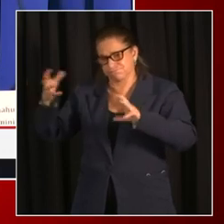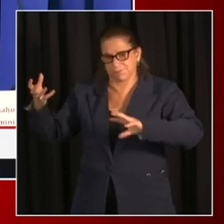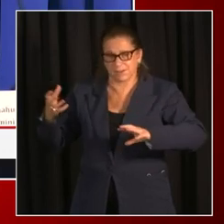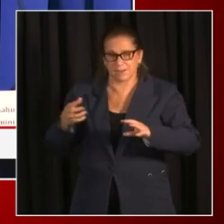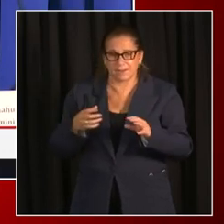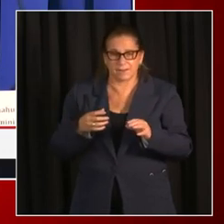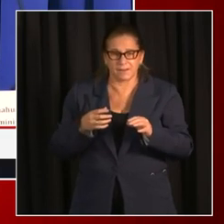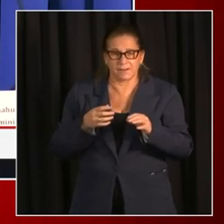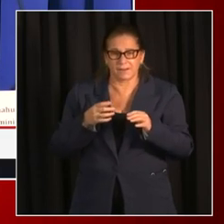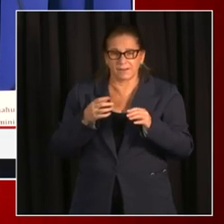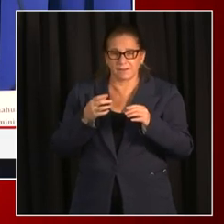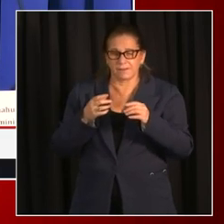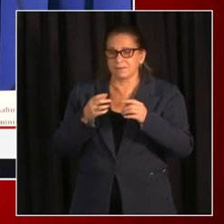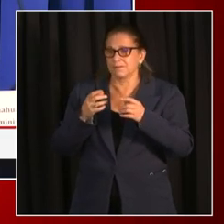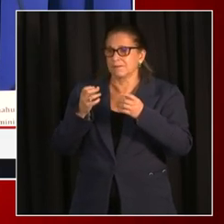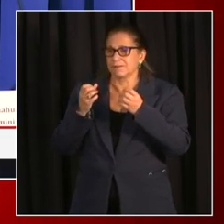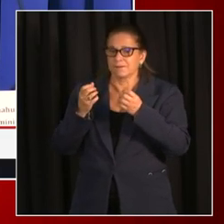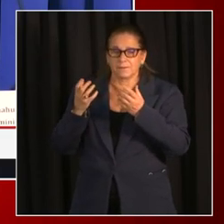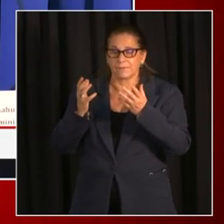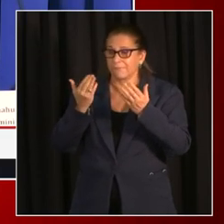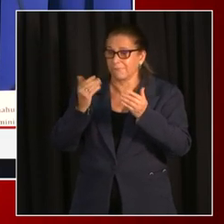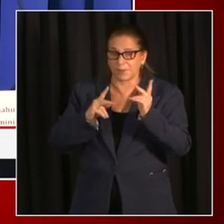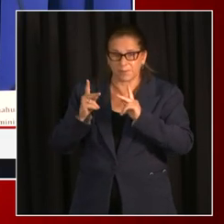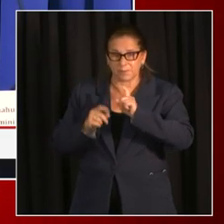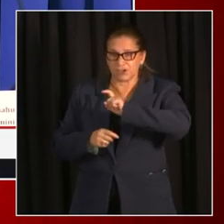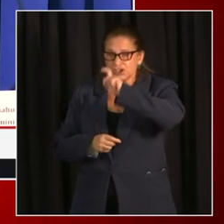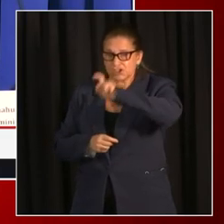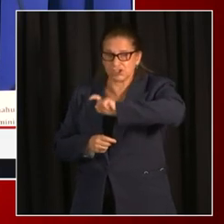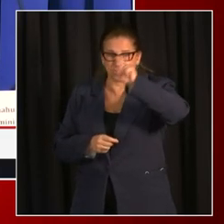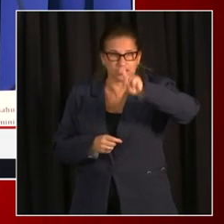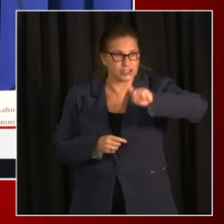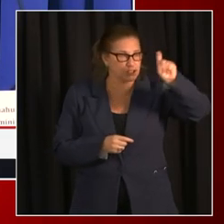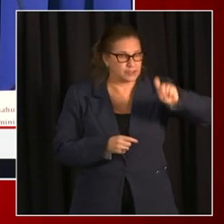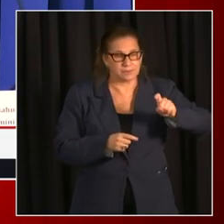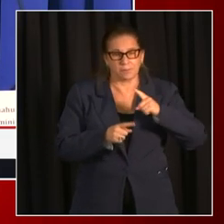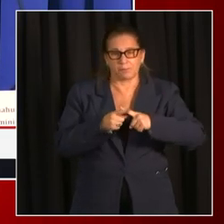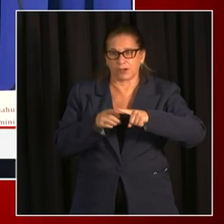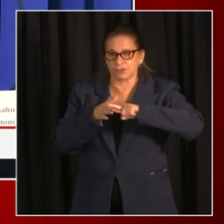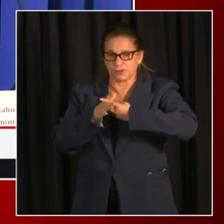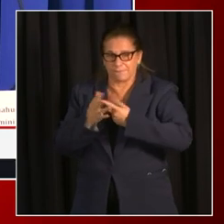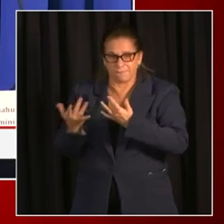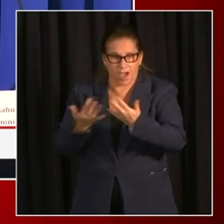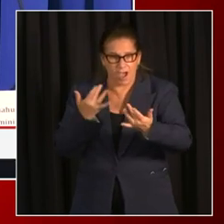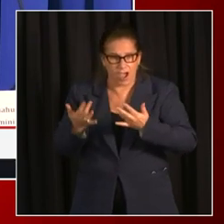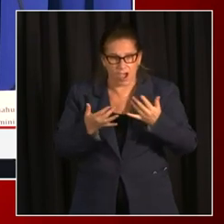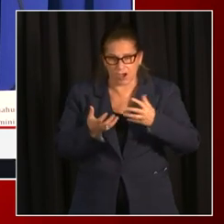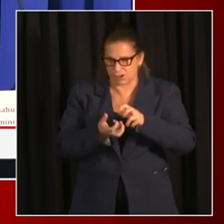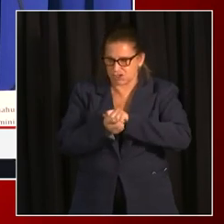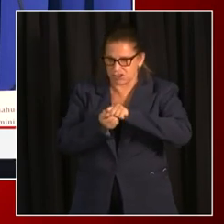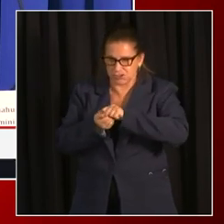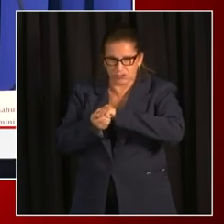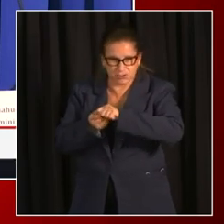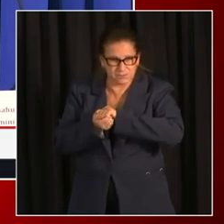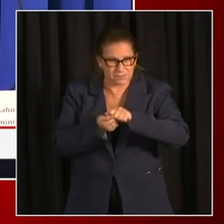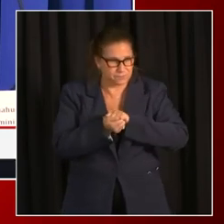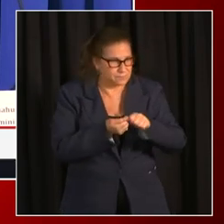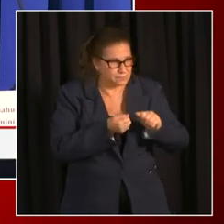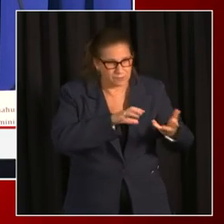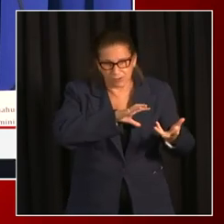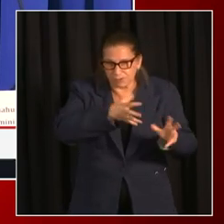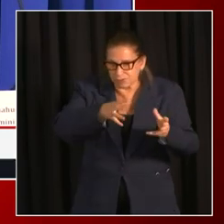private property that was defaced. We had at least 5 fire set. It is not, we are very accustomed to First